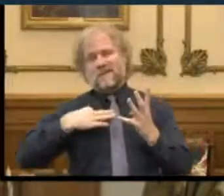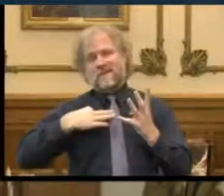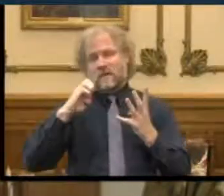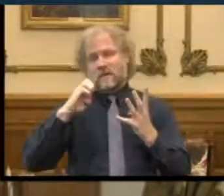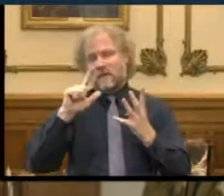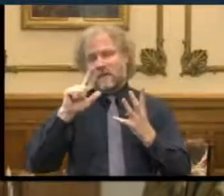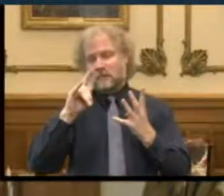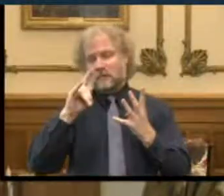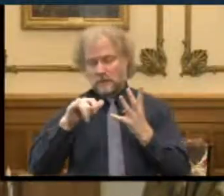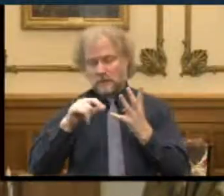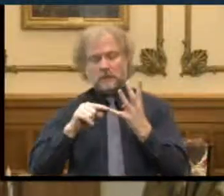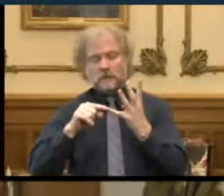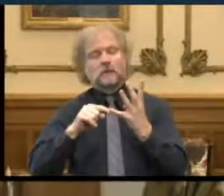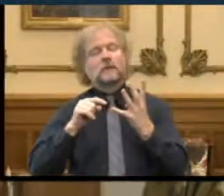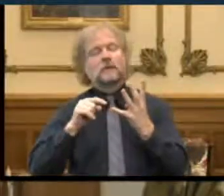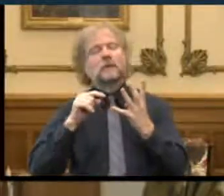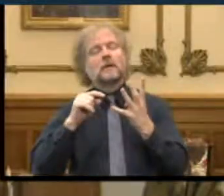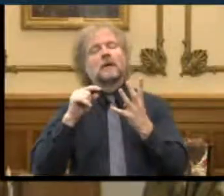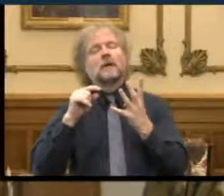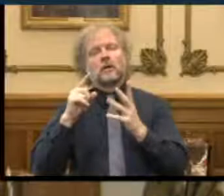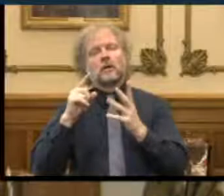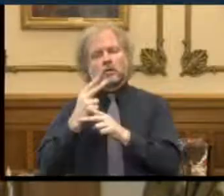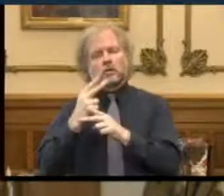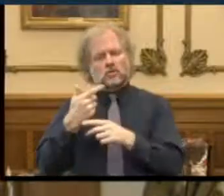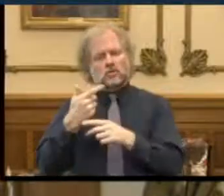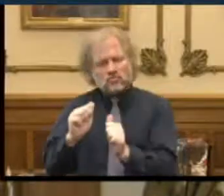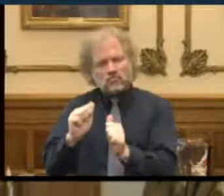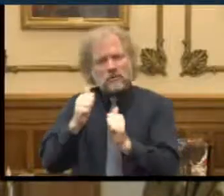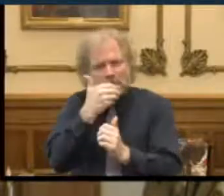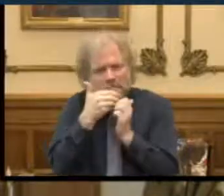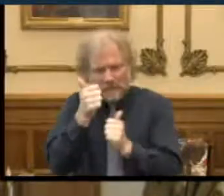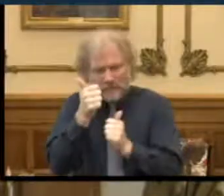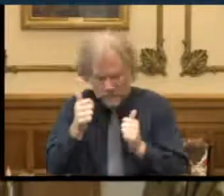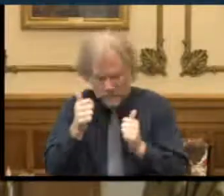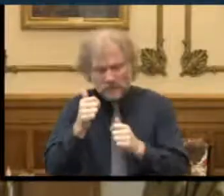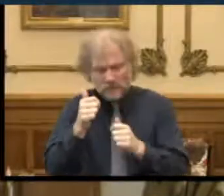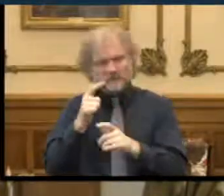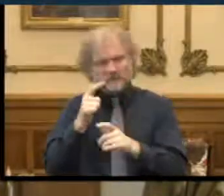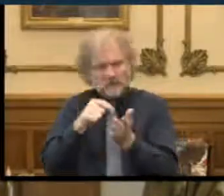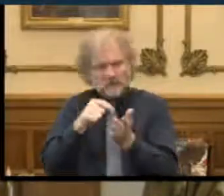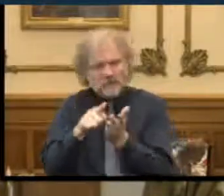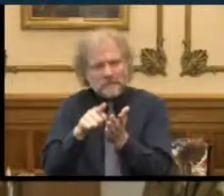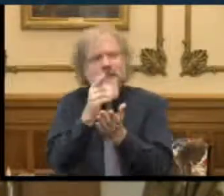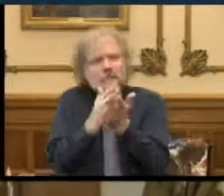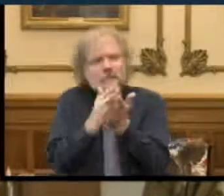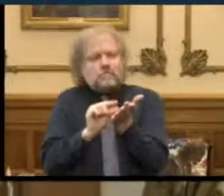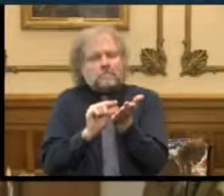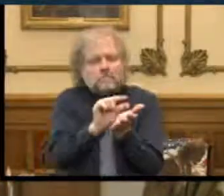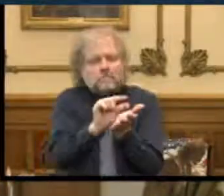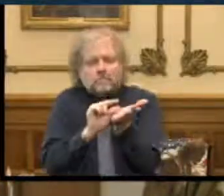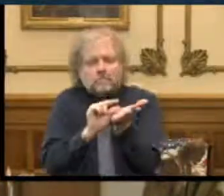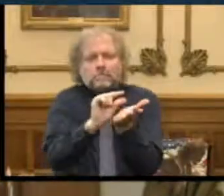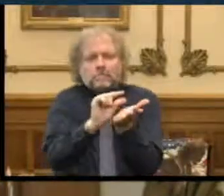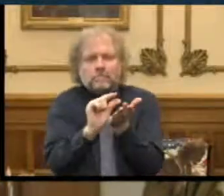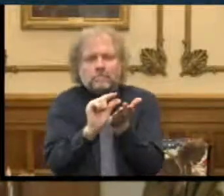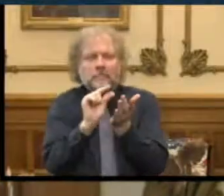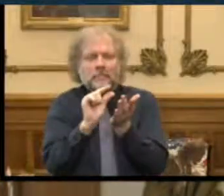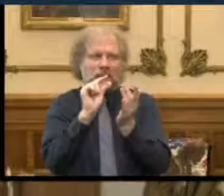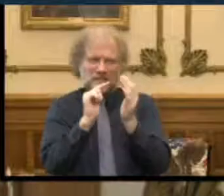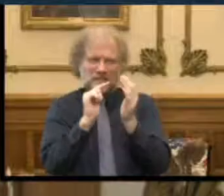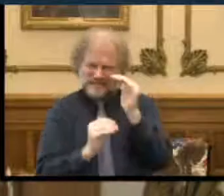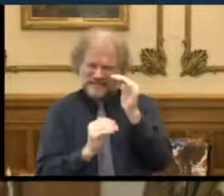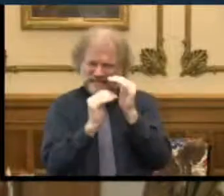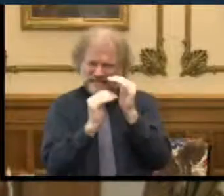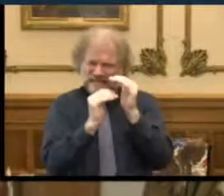criteria is that using the best efforts to continue to timely make their partial payments that are close to the full